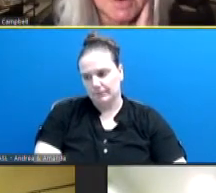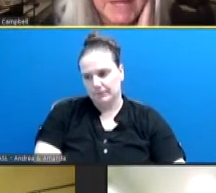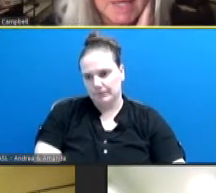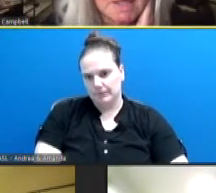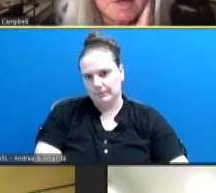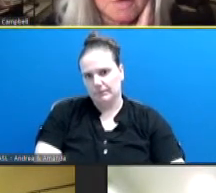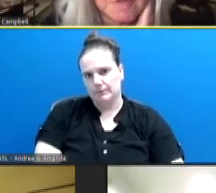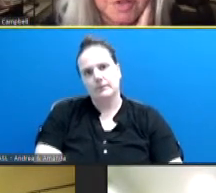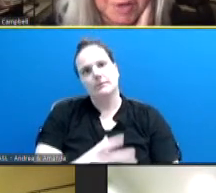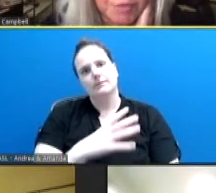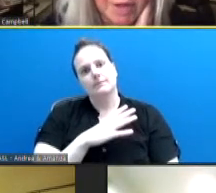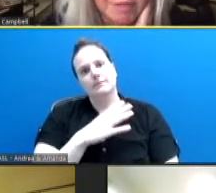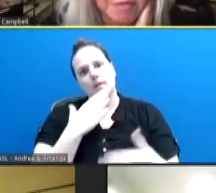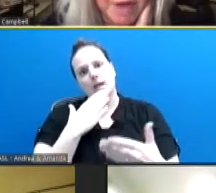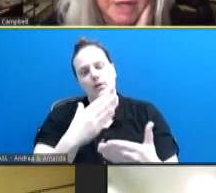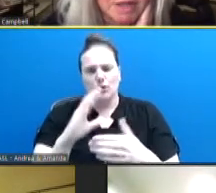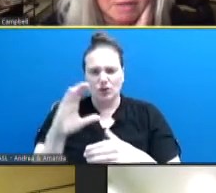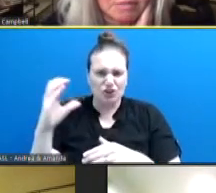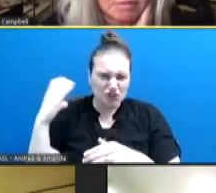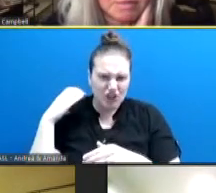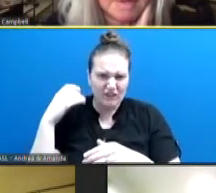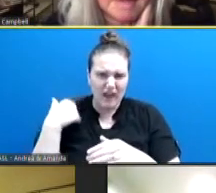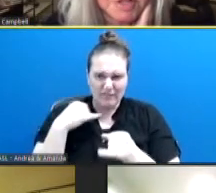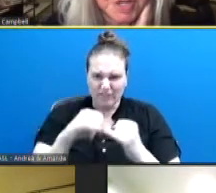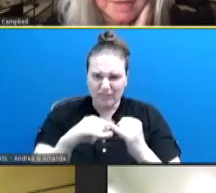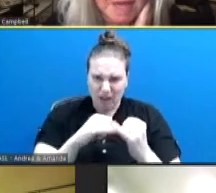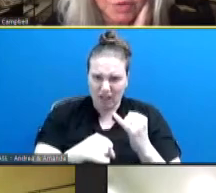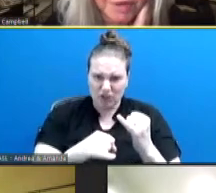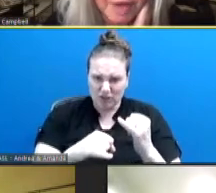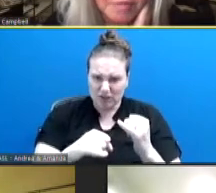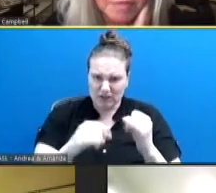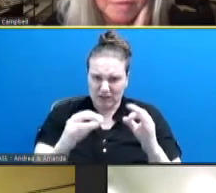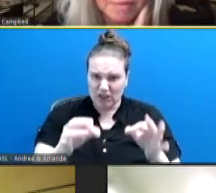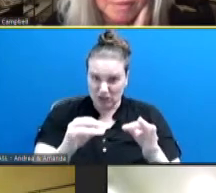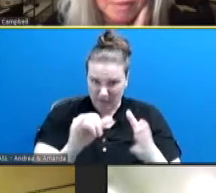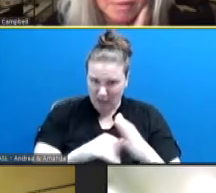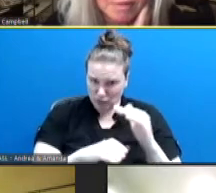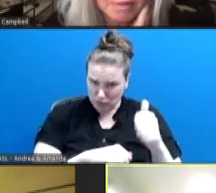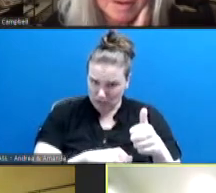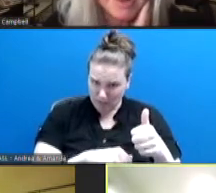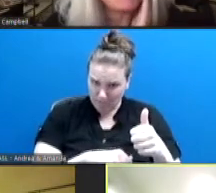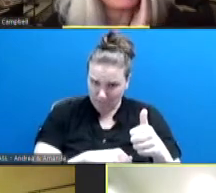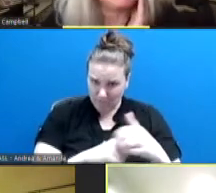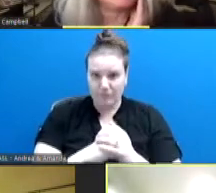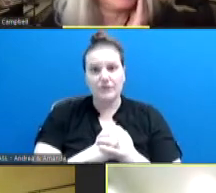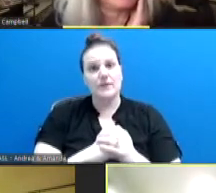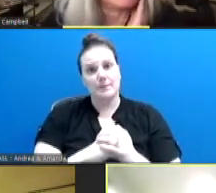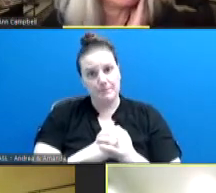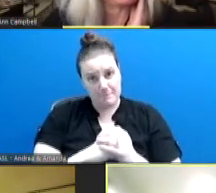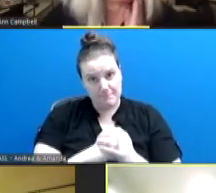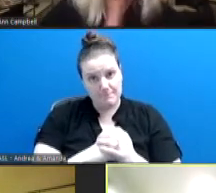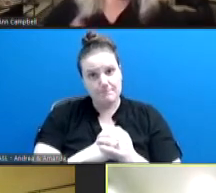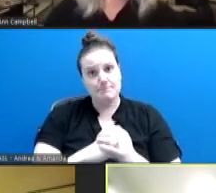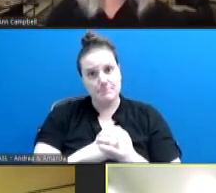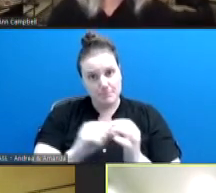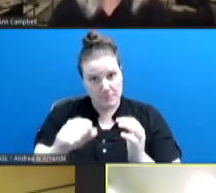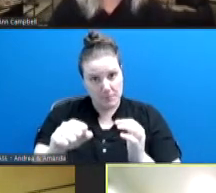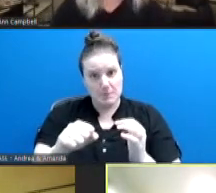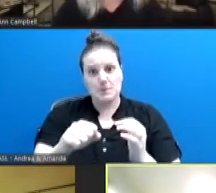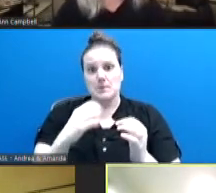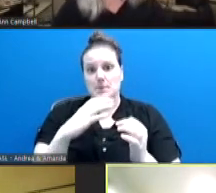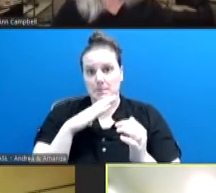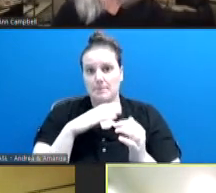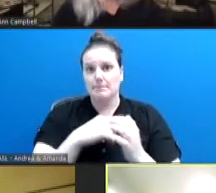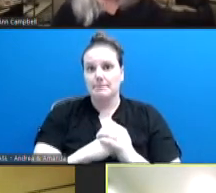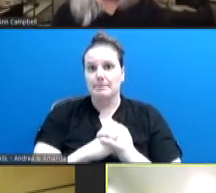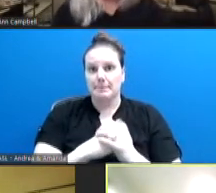Thank you. And you said the chief will have the final decision. Is that yourself? Yeah. Okay. Thanks.